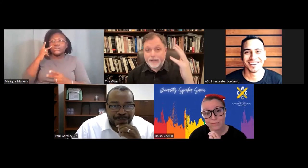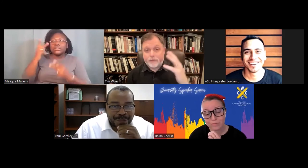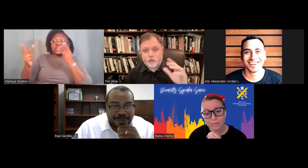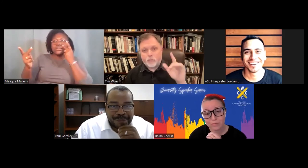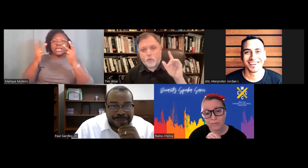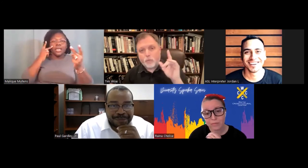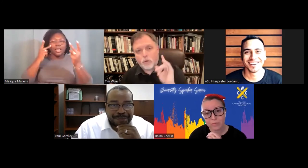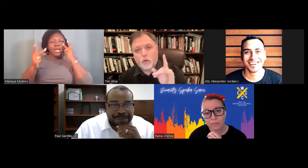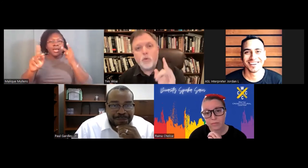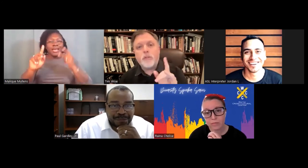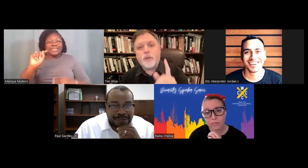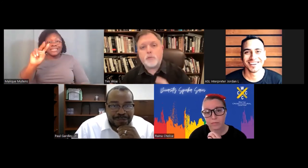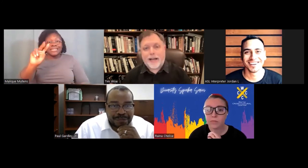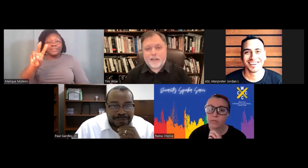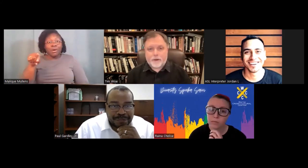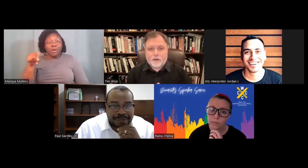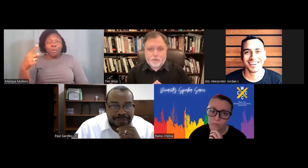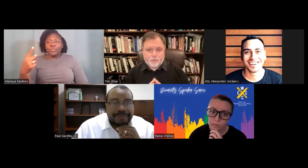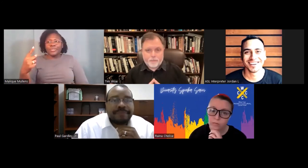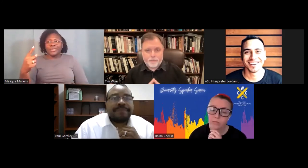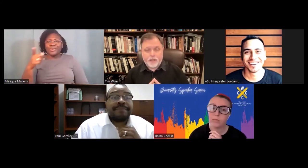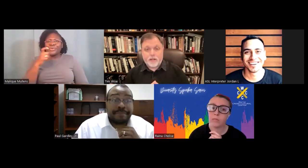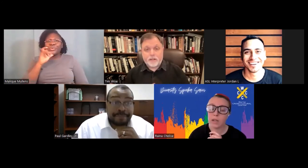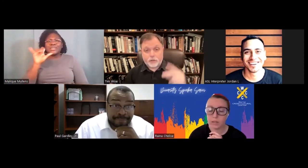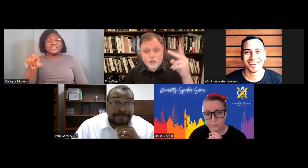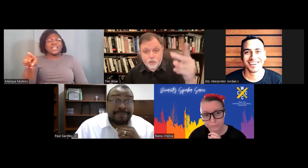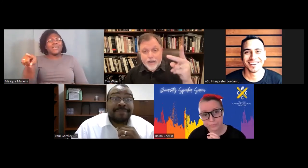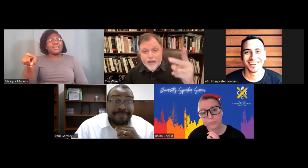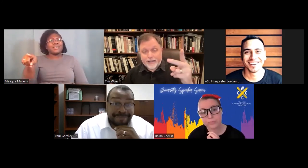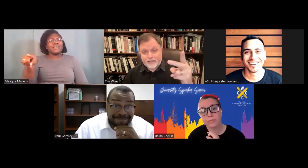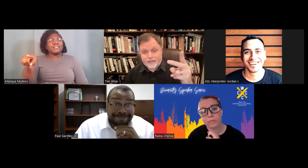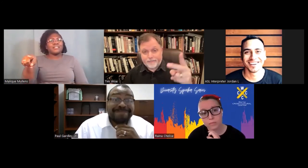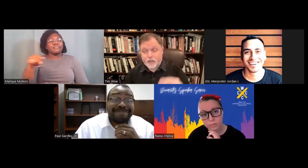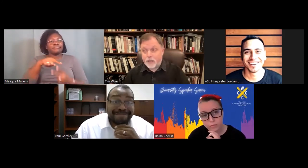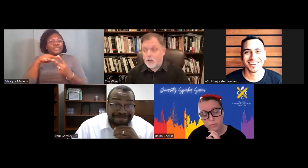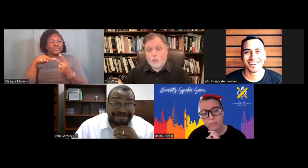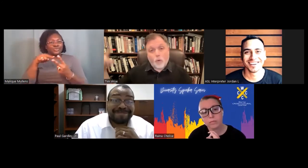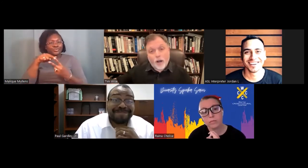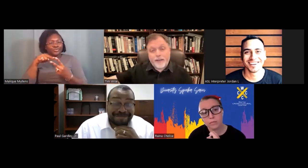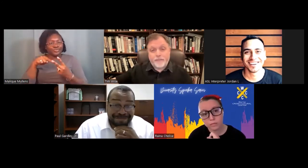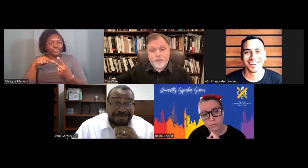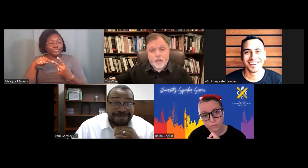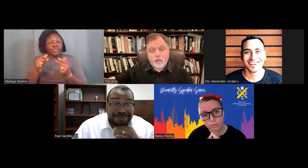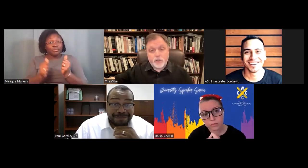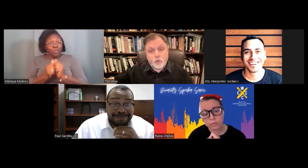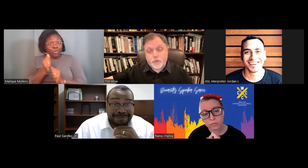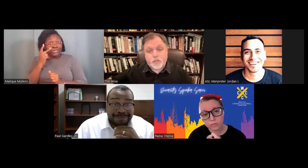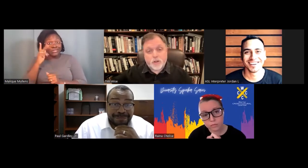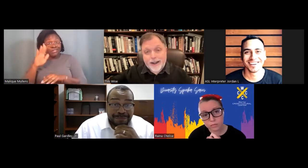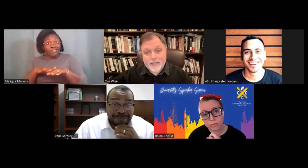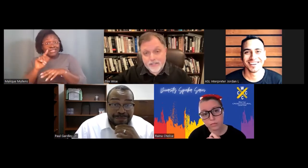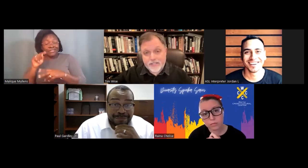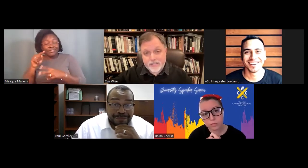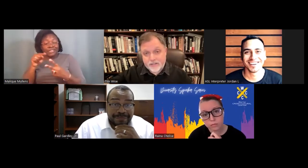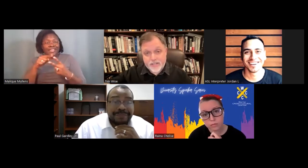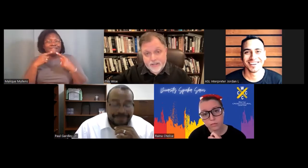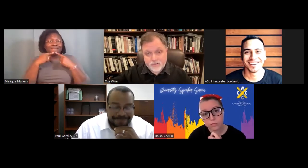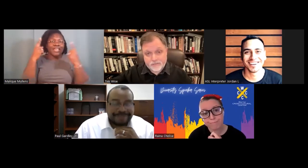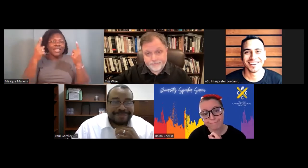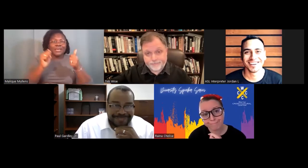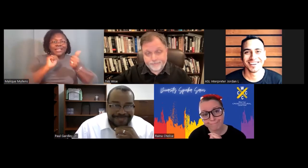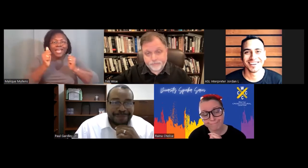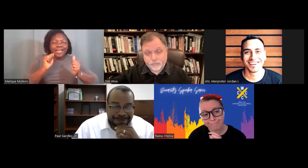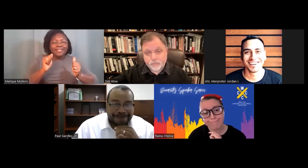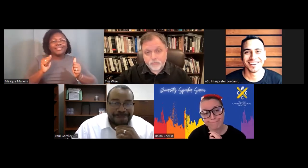are on television, well, who are those Black and brown people? There's two kinds. One, superstar athletes and